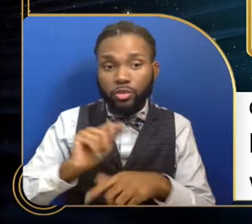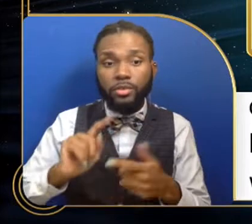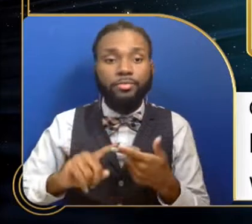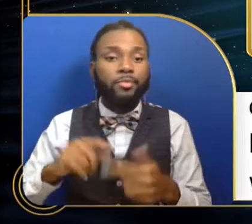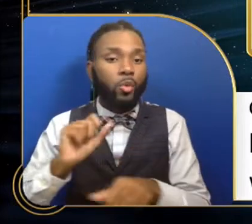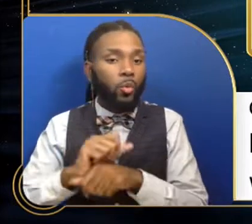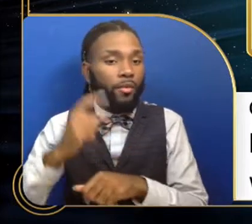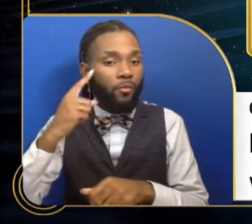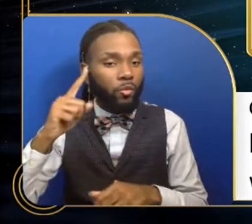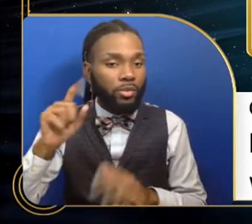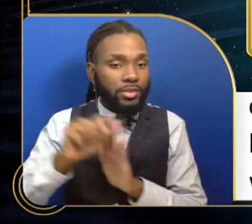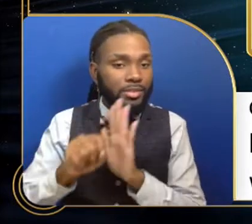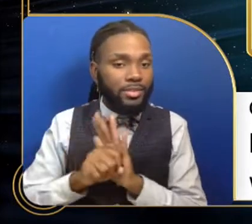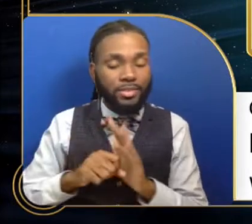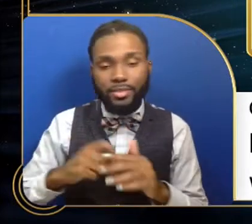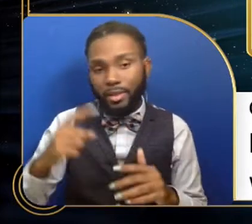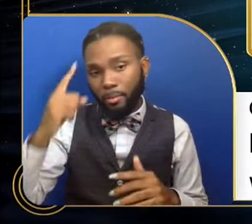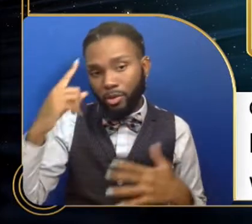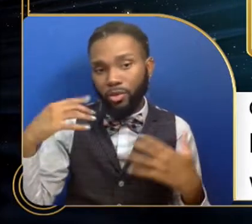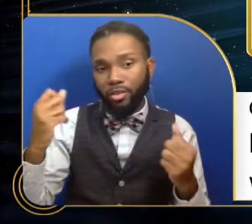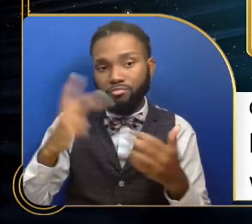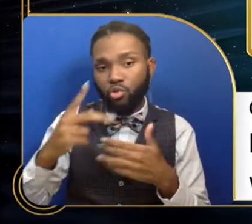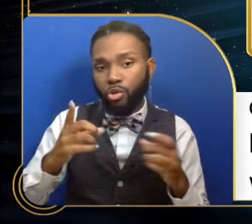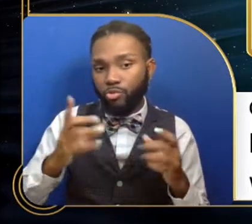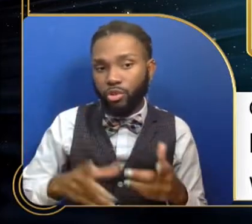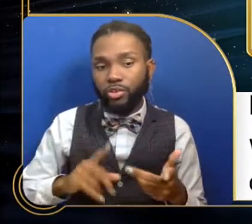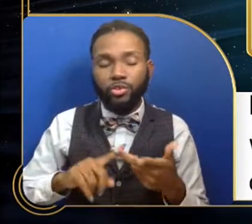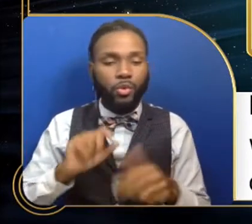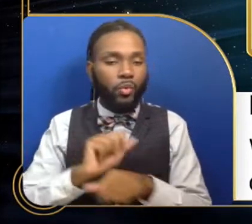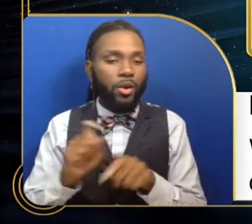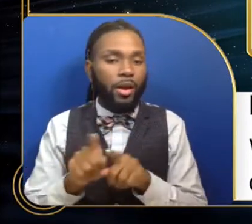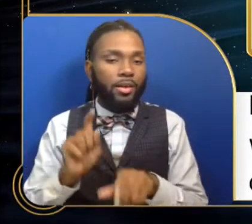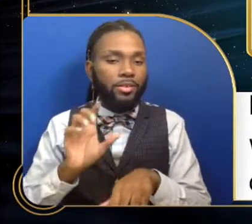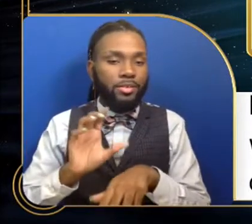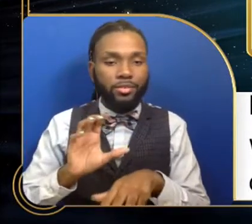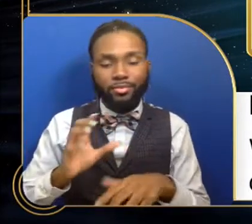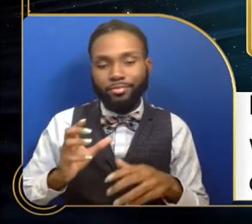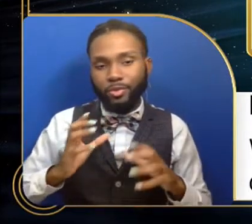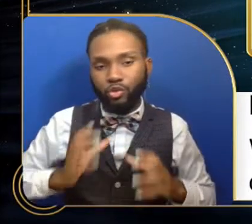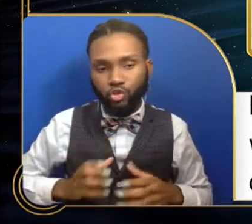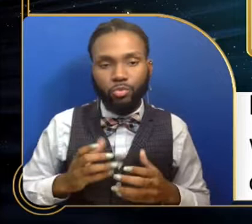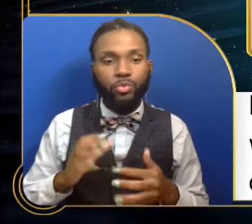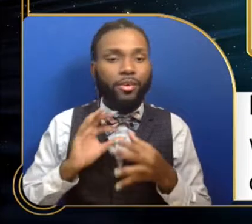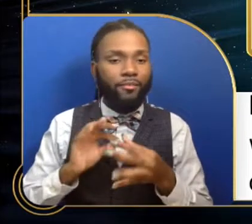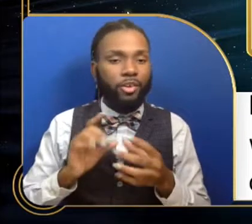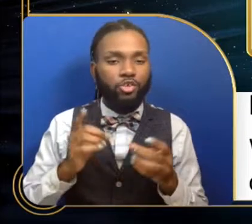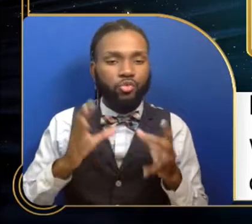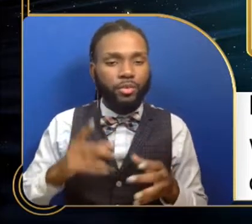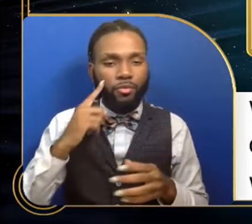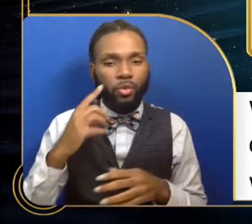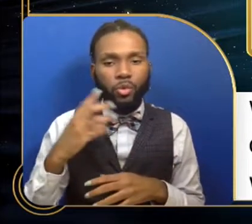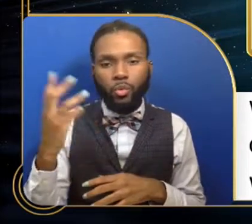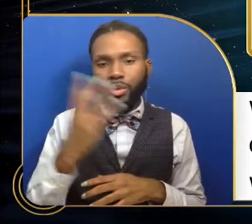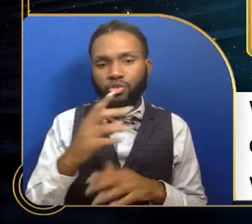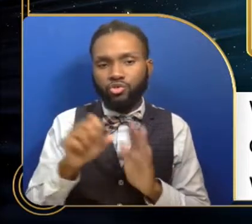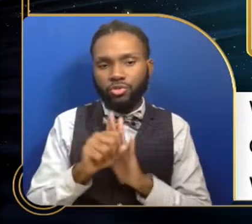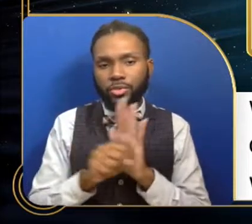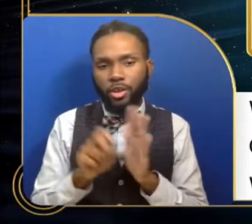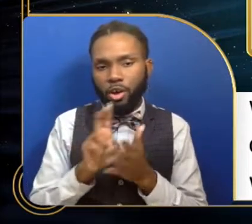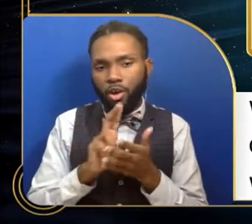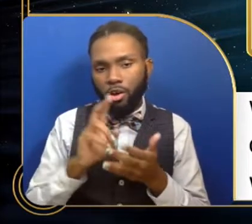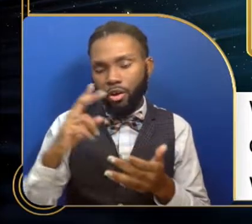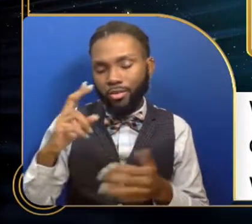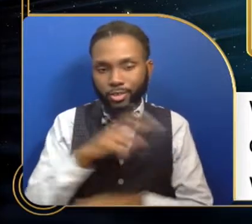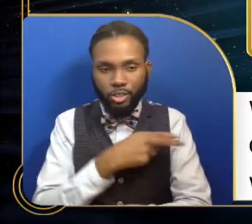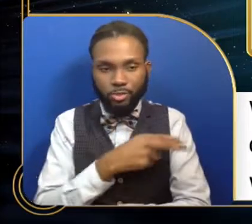health program directors, working as a consumer affairs director at Western State Hospital in Washington State, and working for the